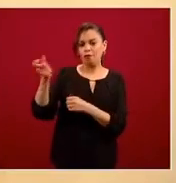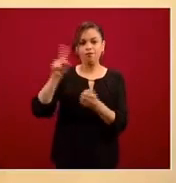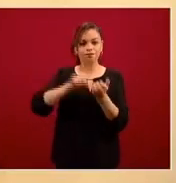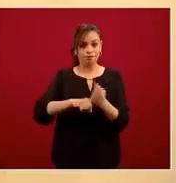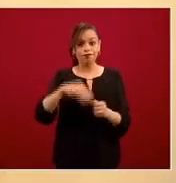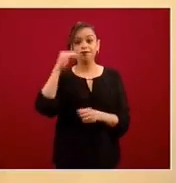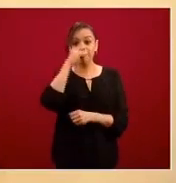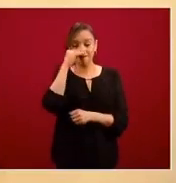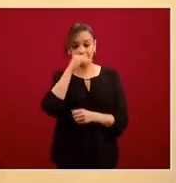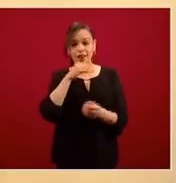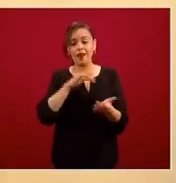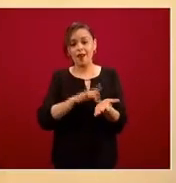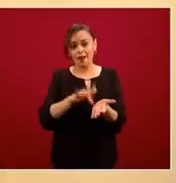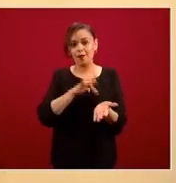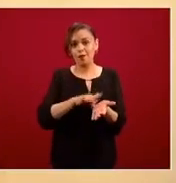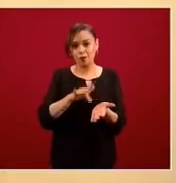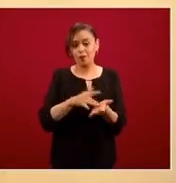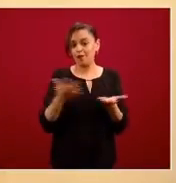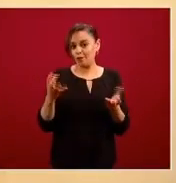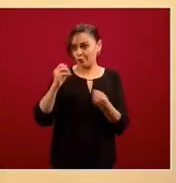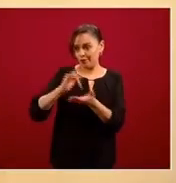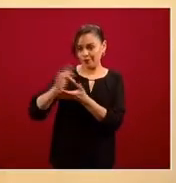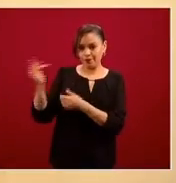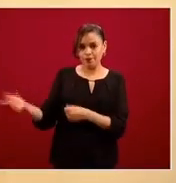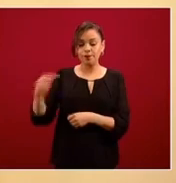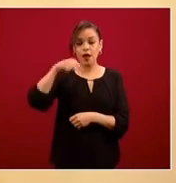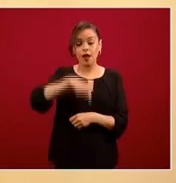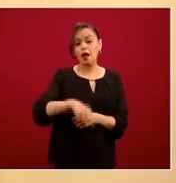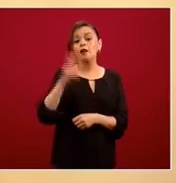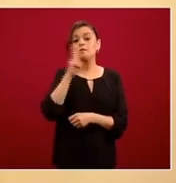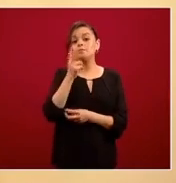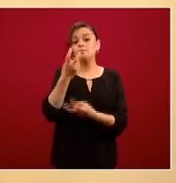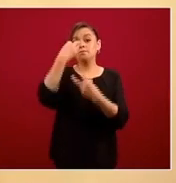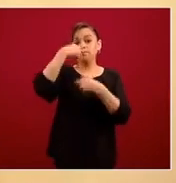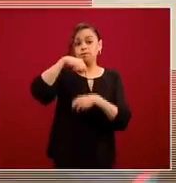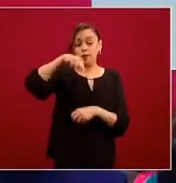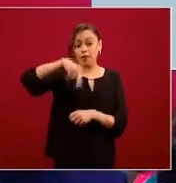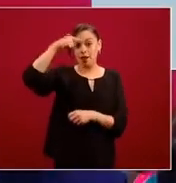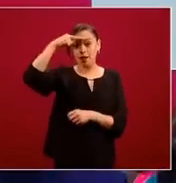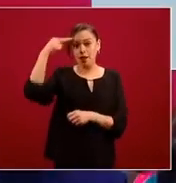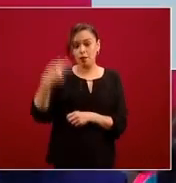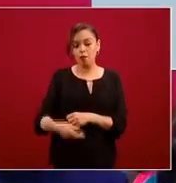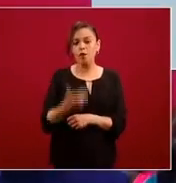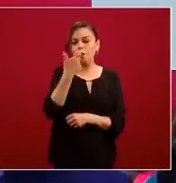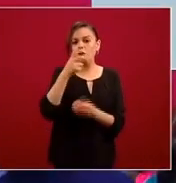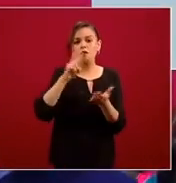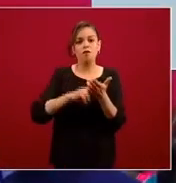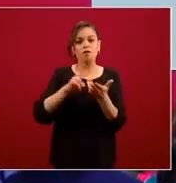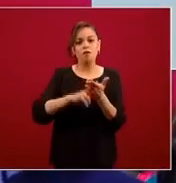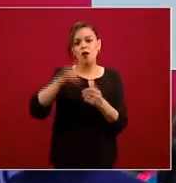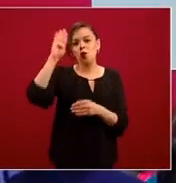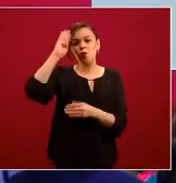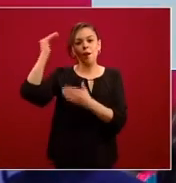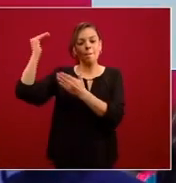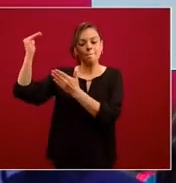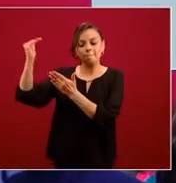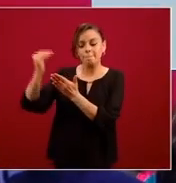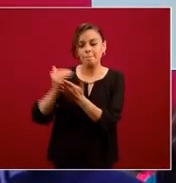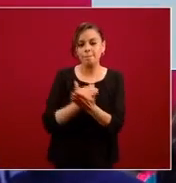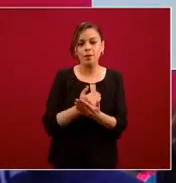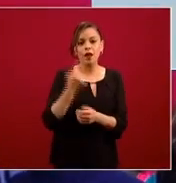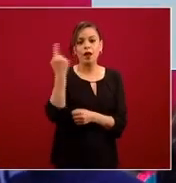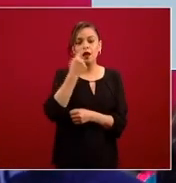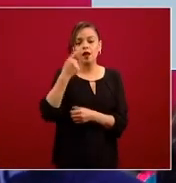movements, these innovative equipment that is coming out, we are going to have this equipment available at a price that is